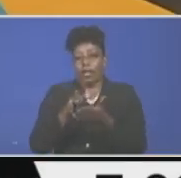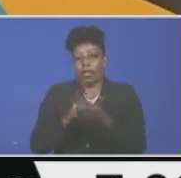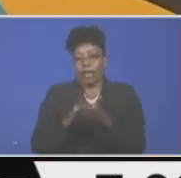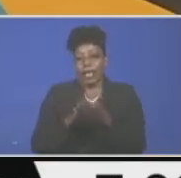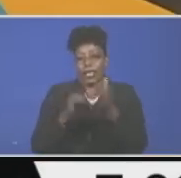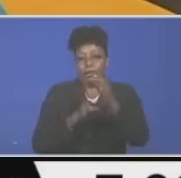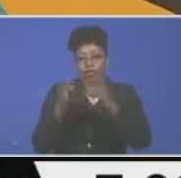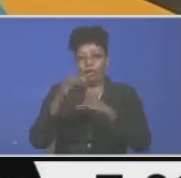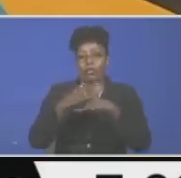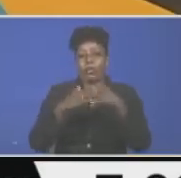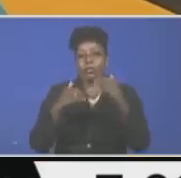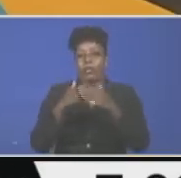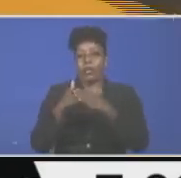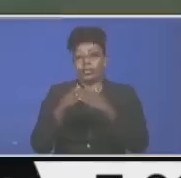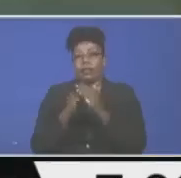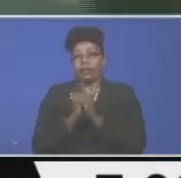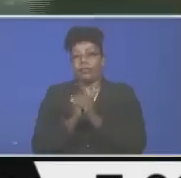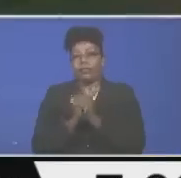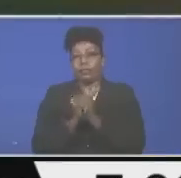be rebuilt.